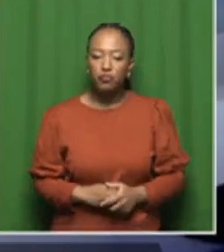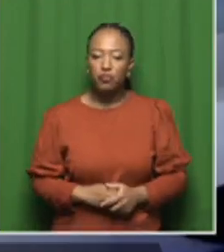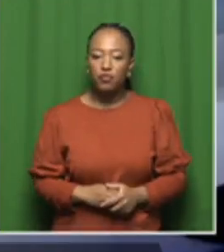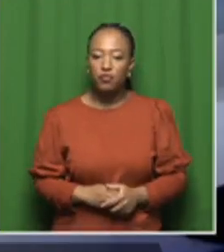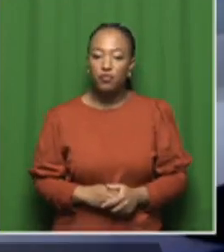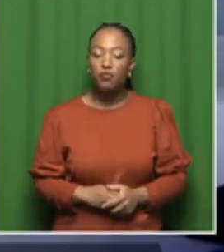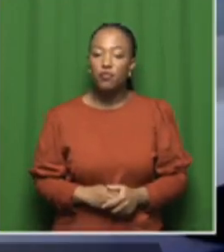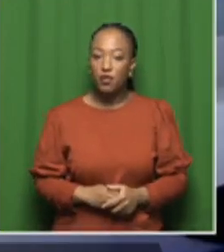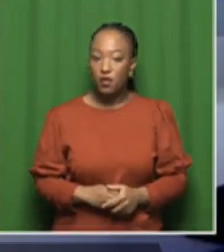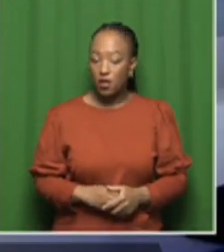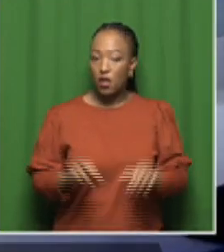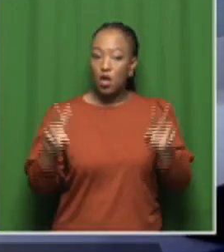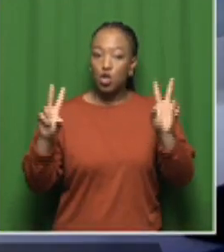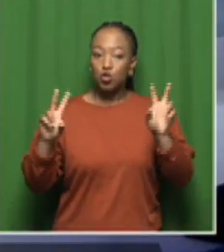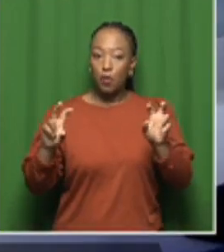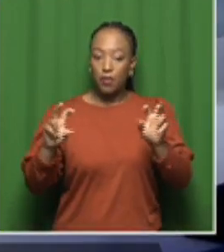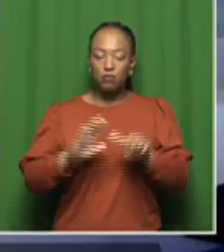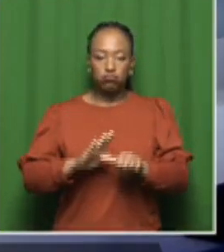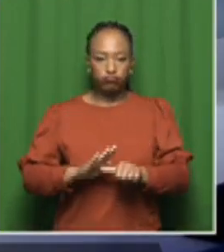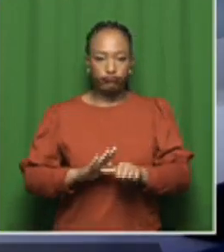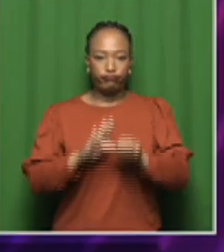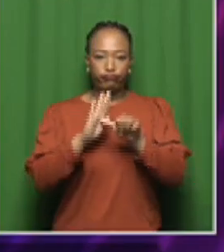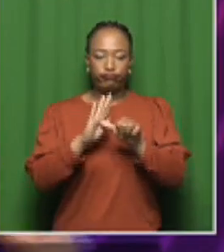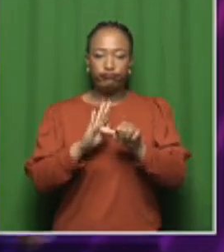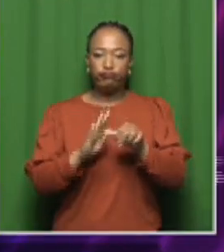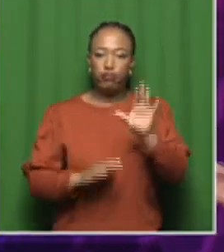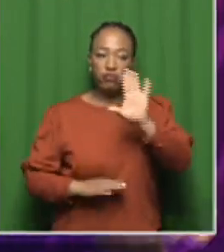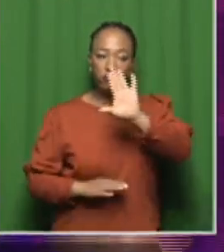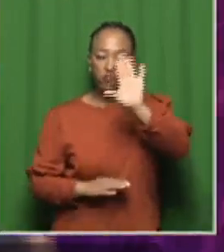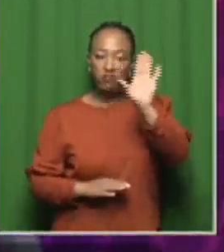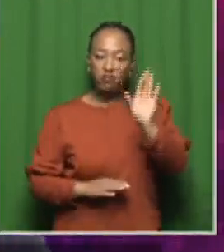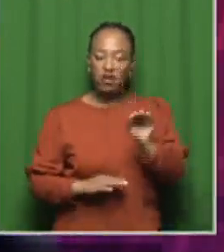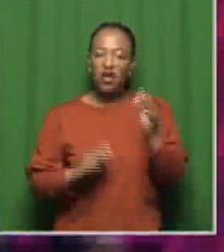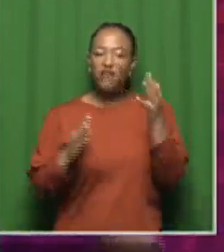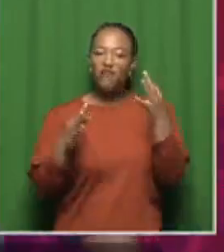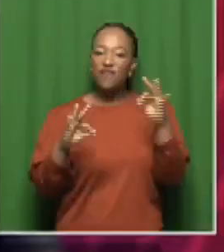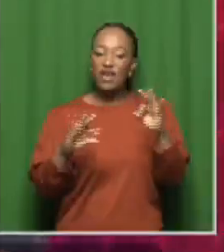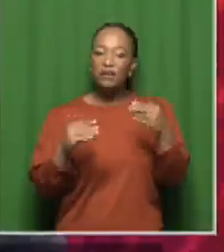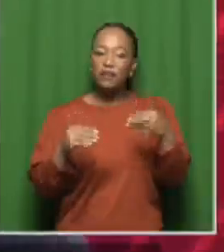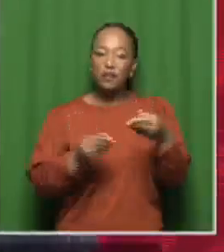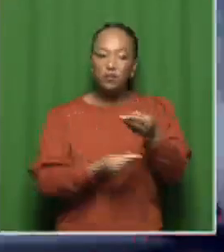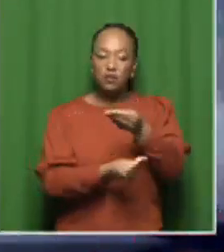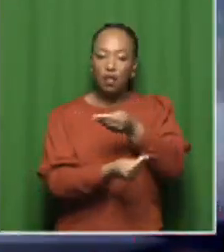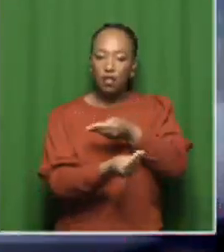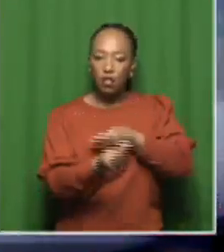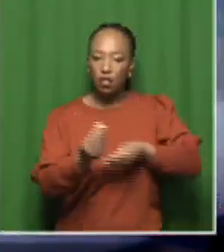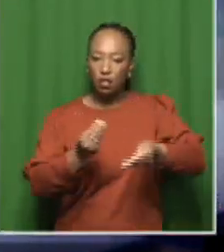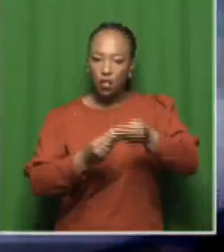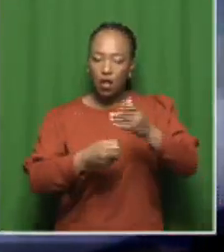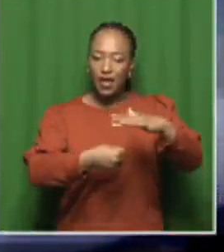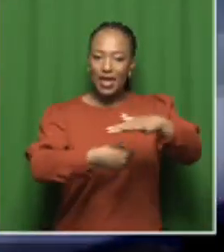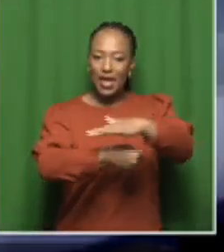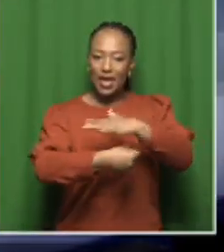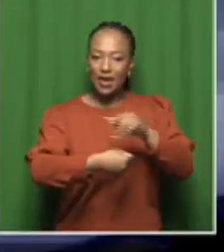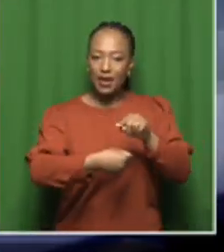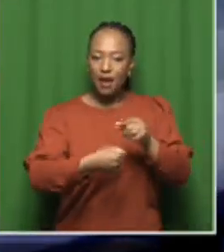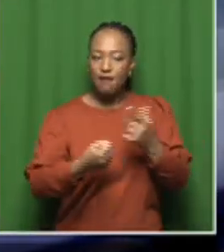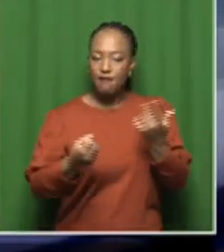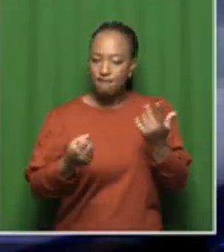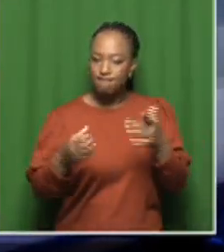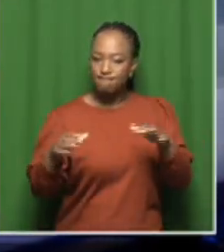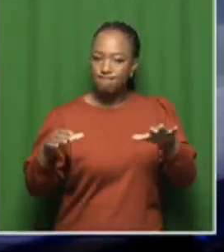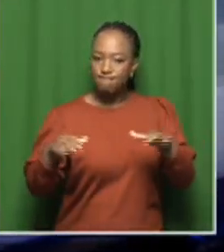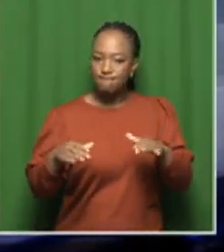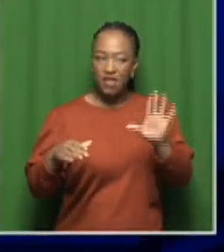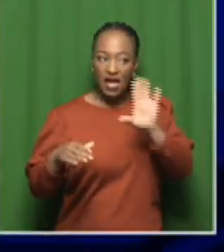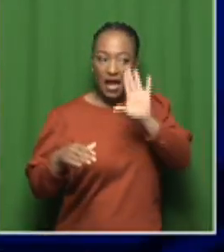One of the key topics discussed at the gathering was the African Continental Free Trade Area and what needed to happen for this structure to help propel African